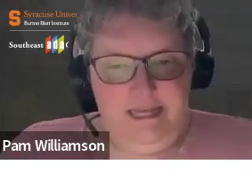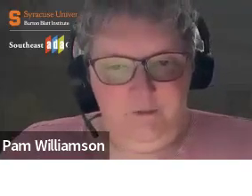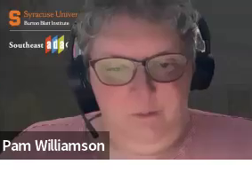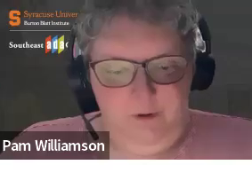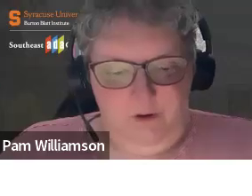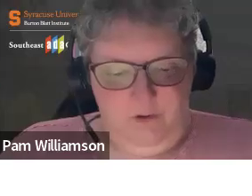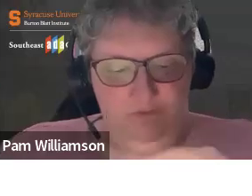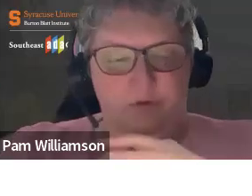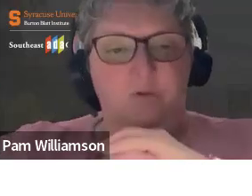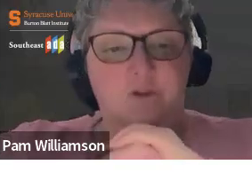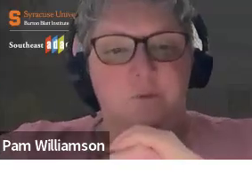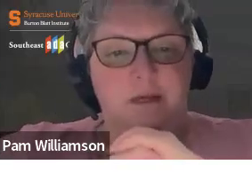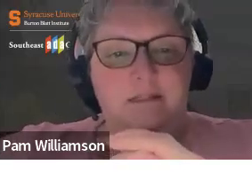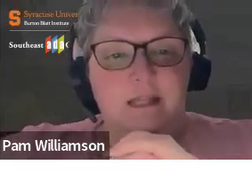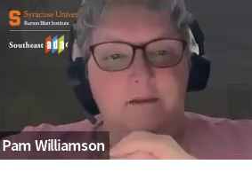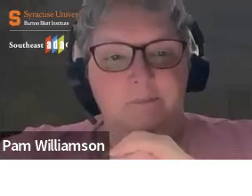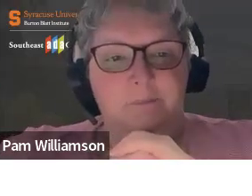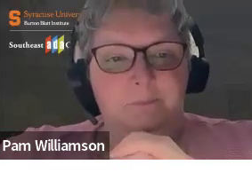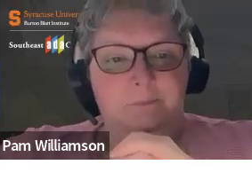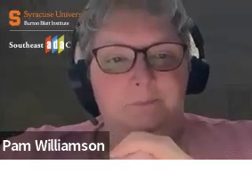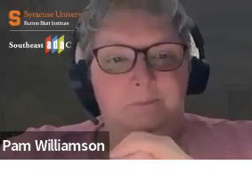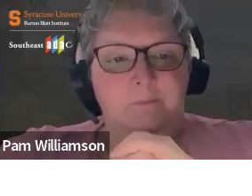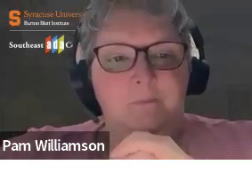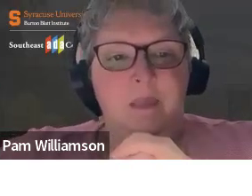Now today's webinar, next slide.